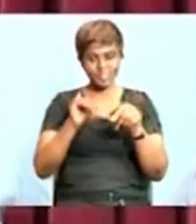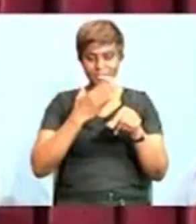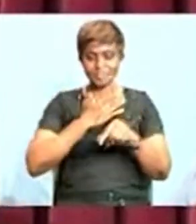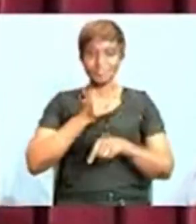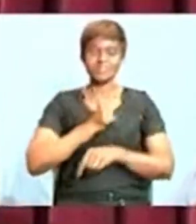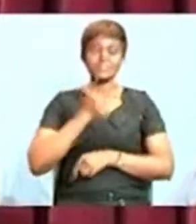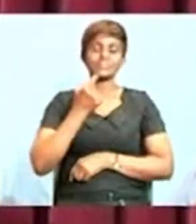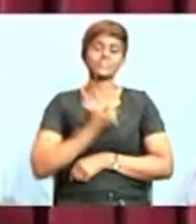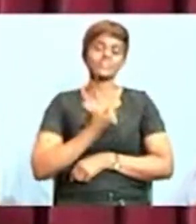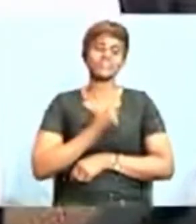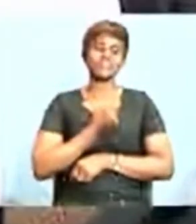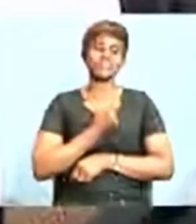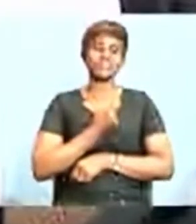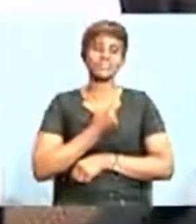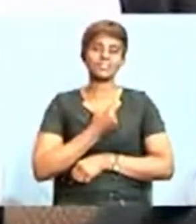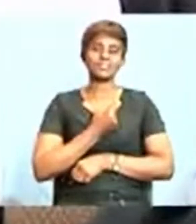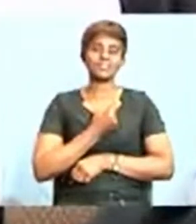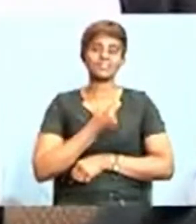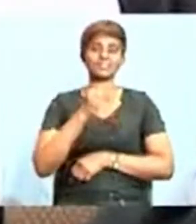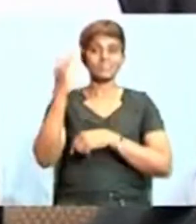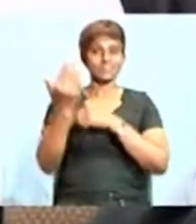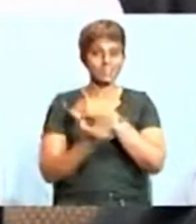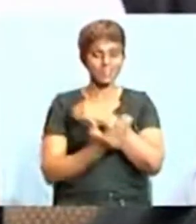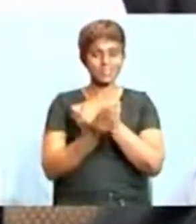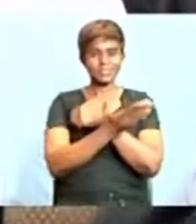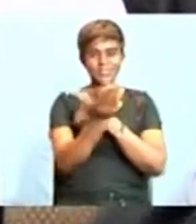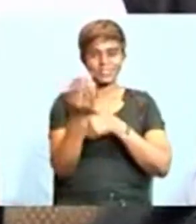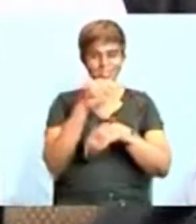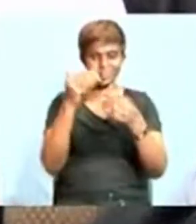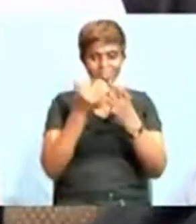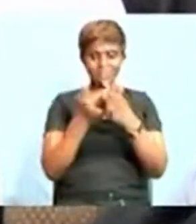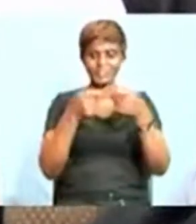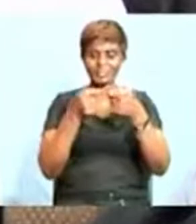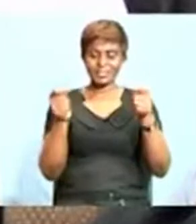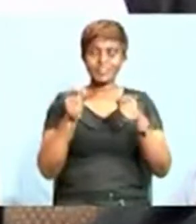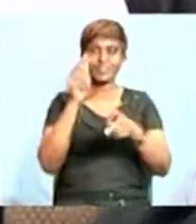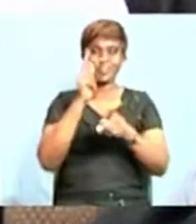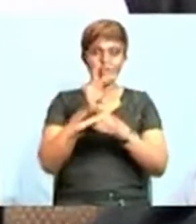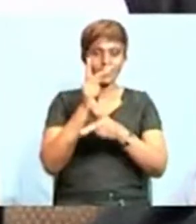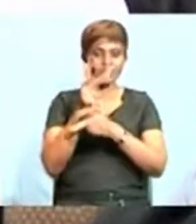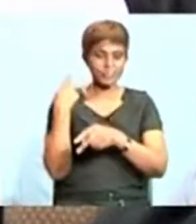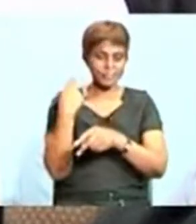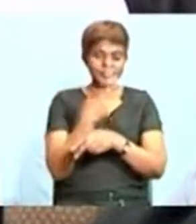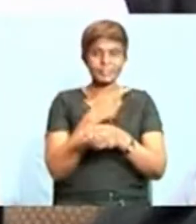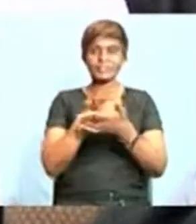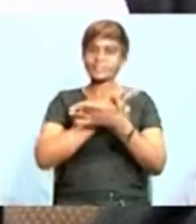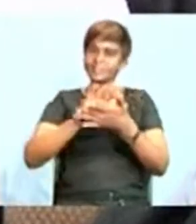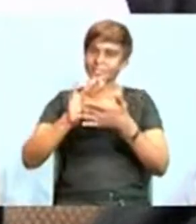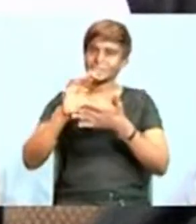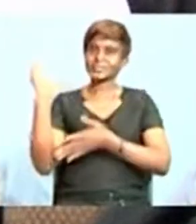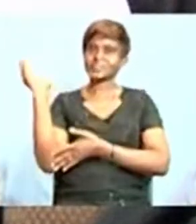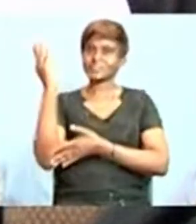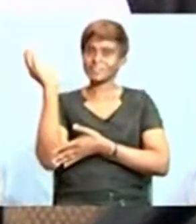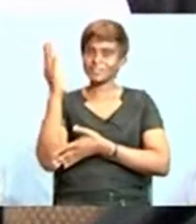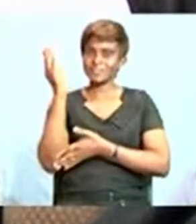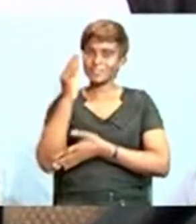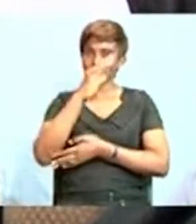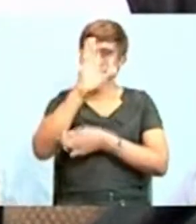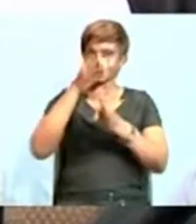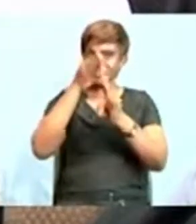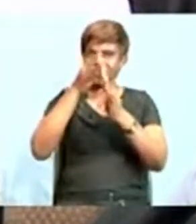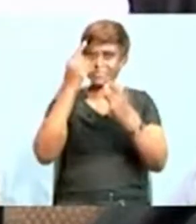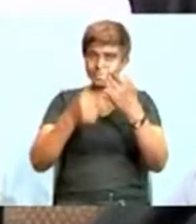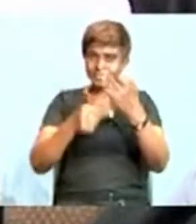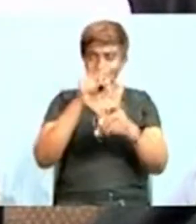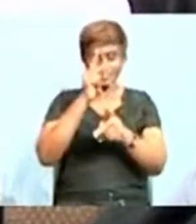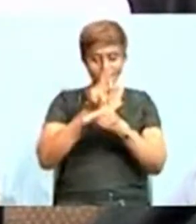behalf to welcome you all to the launch of Keep Parliament Clean campaign, whose aim is to promote a